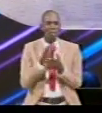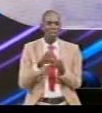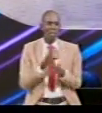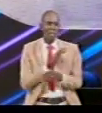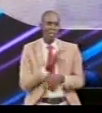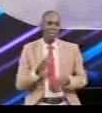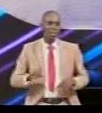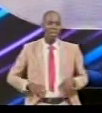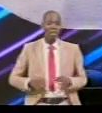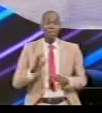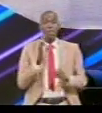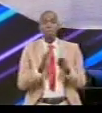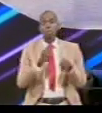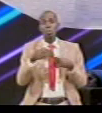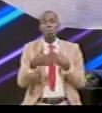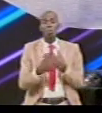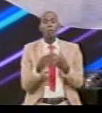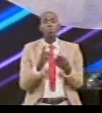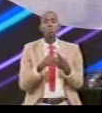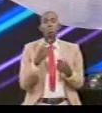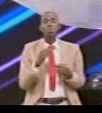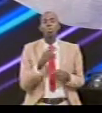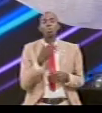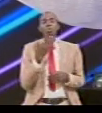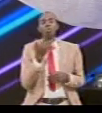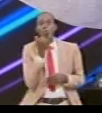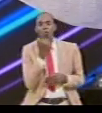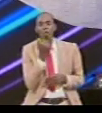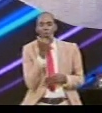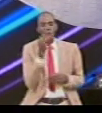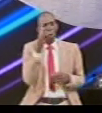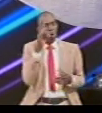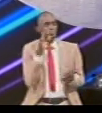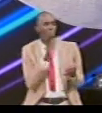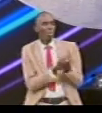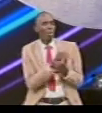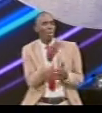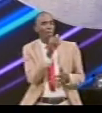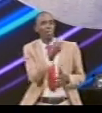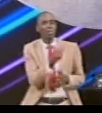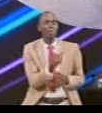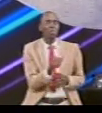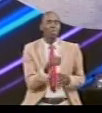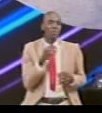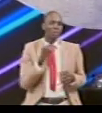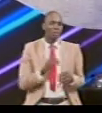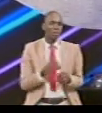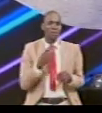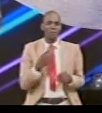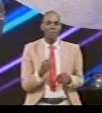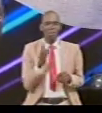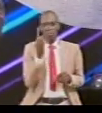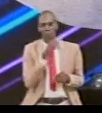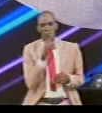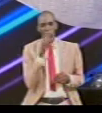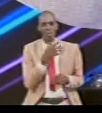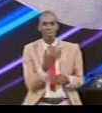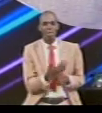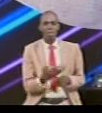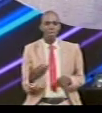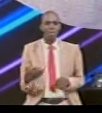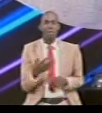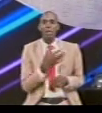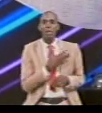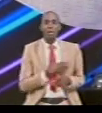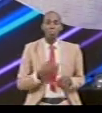the superstition of the denominations that believe in some superstition, and they say, yes,